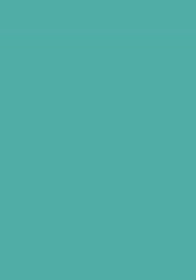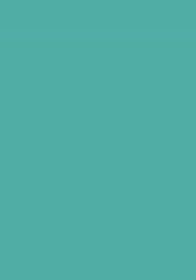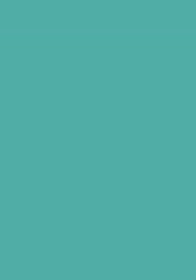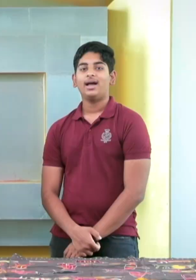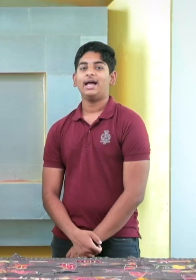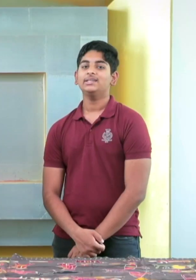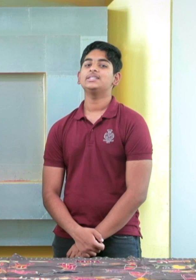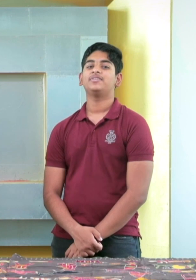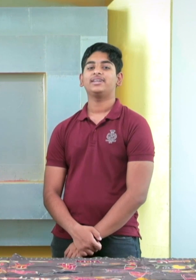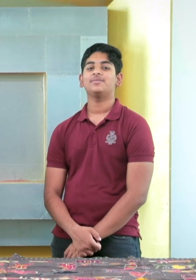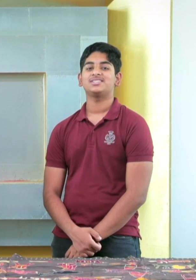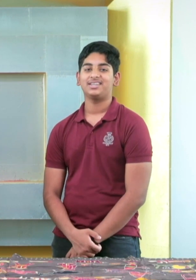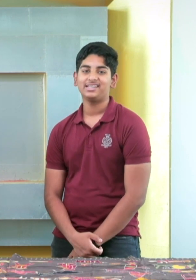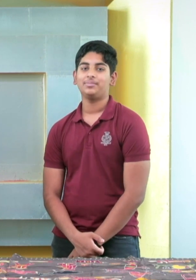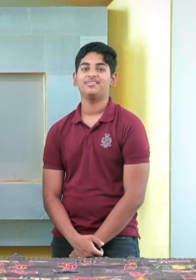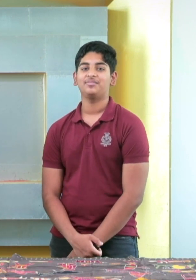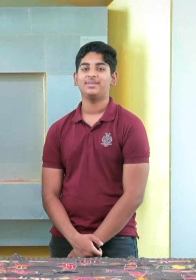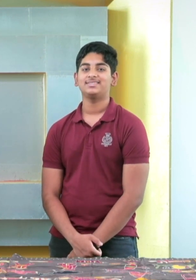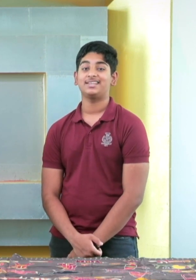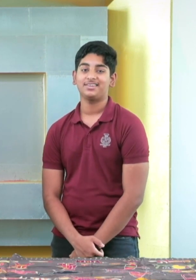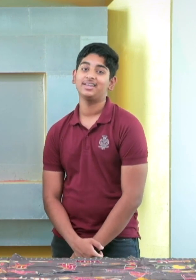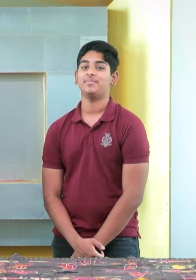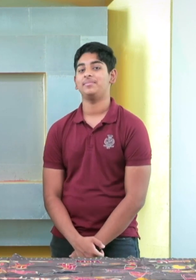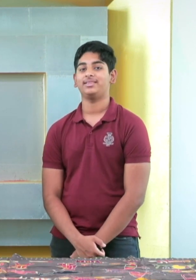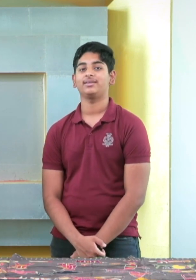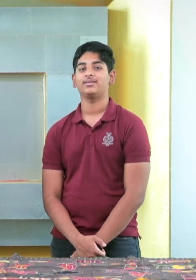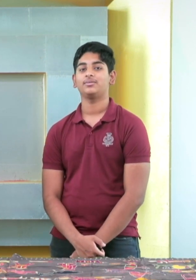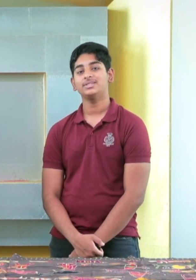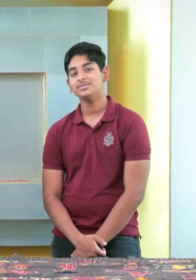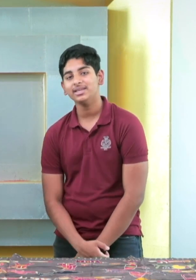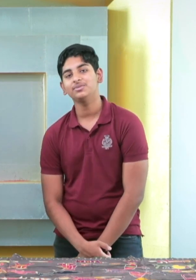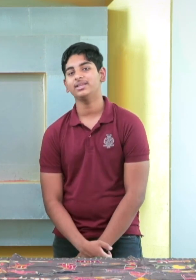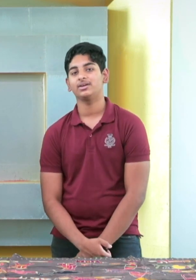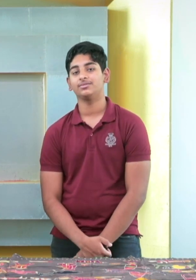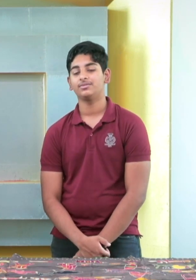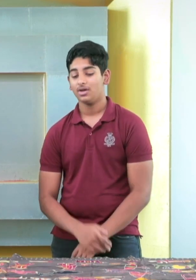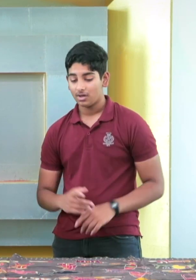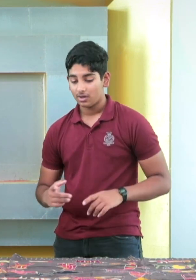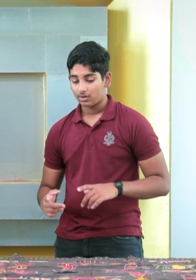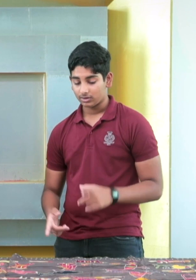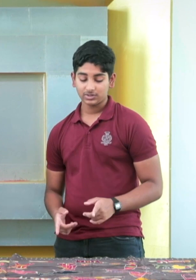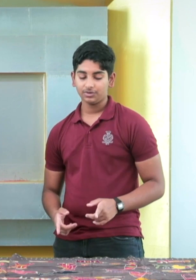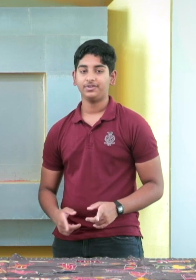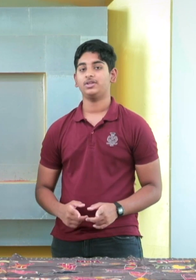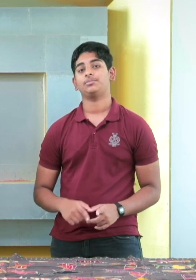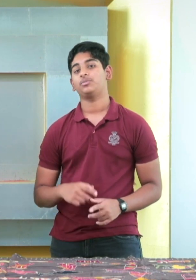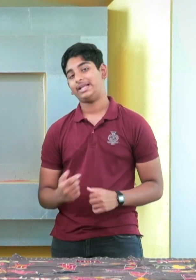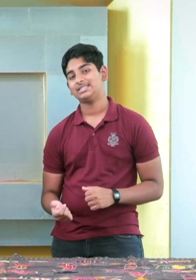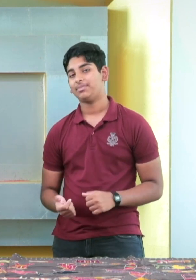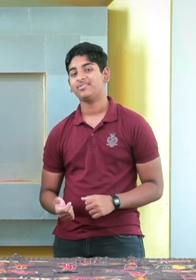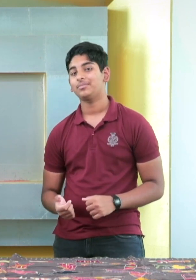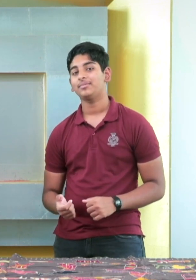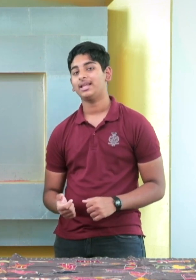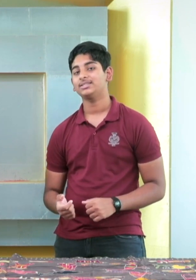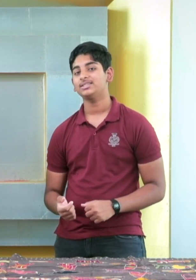cool. I thought this Phulkari was a really playful piece that really made me think. What does it make you think of? Also, if you're curious about what